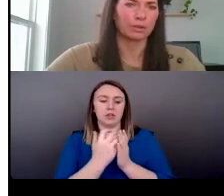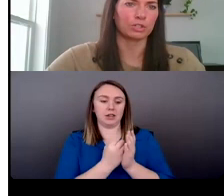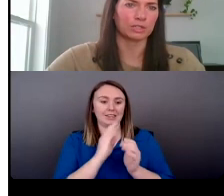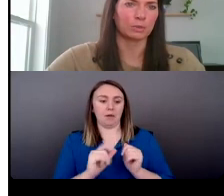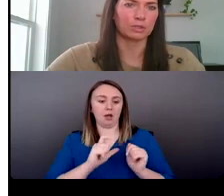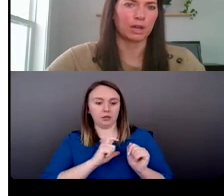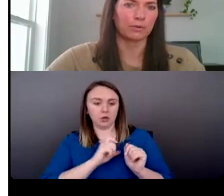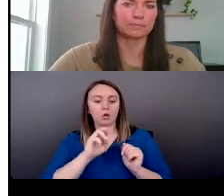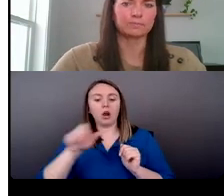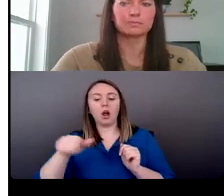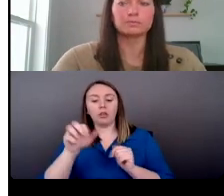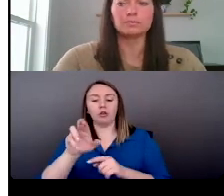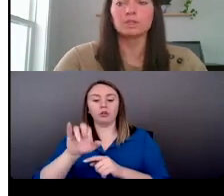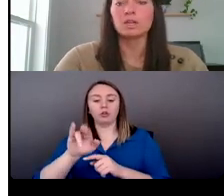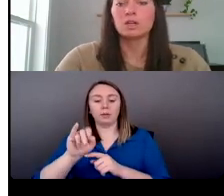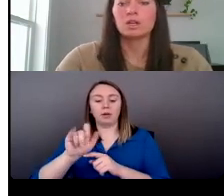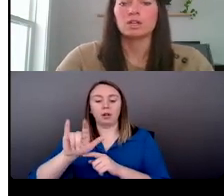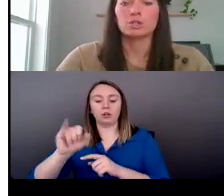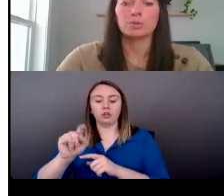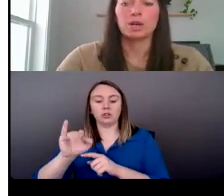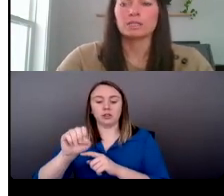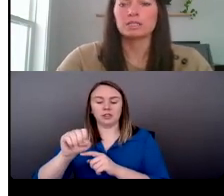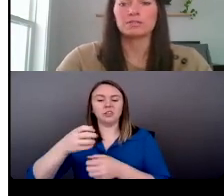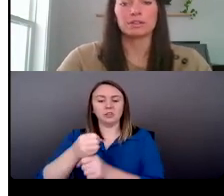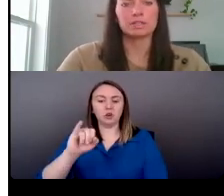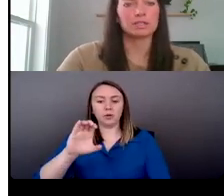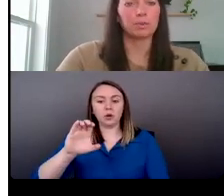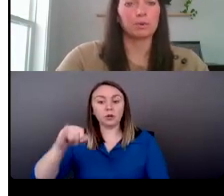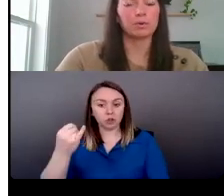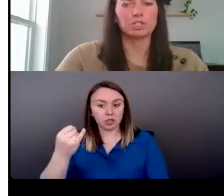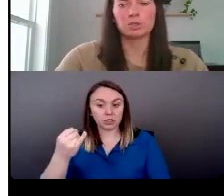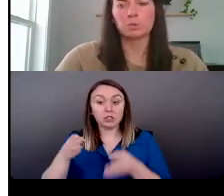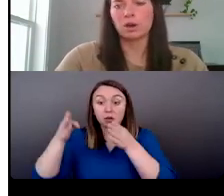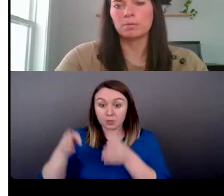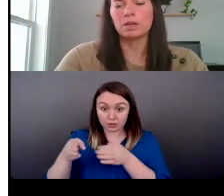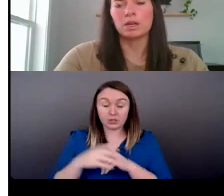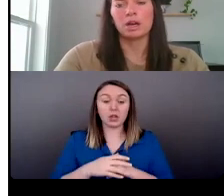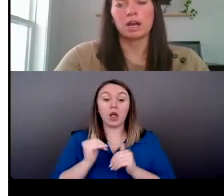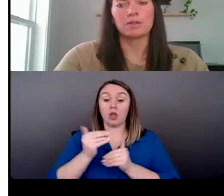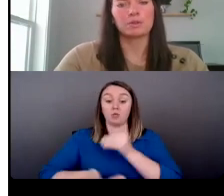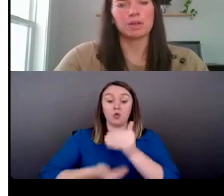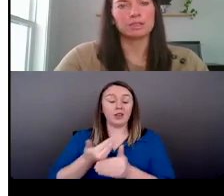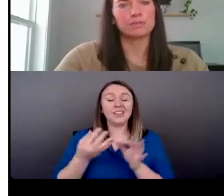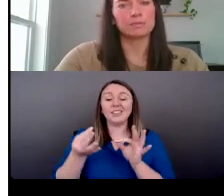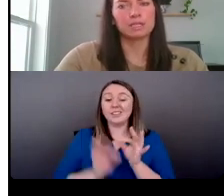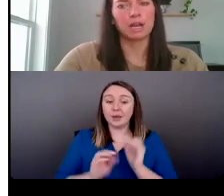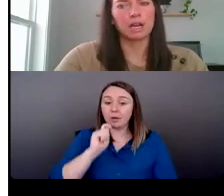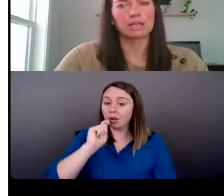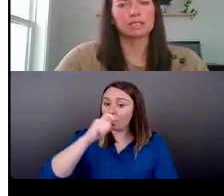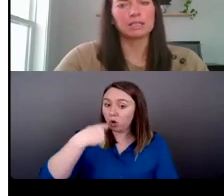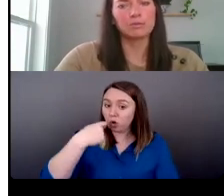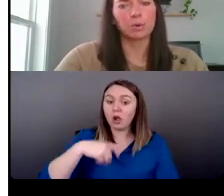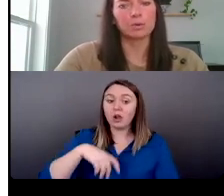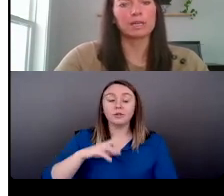criminal justice personnel. So the process is a very simple cheek swab, and then the relatives must sign